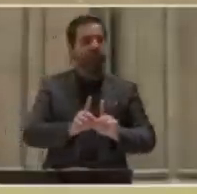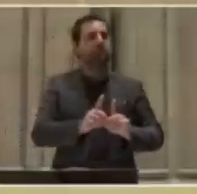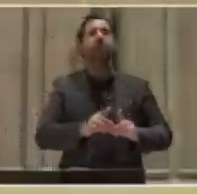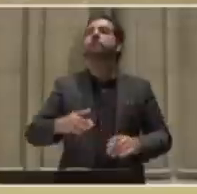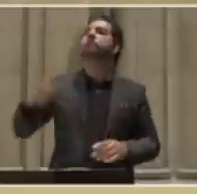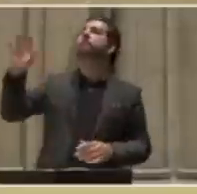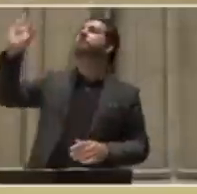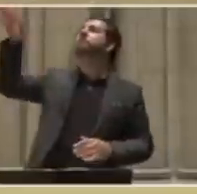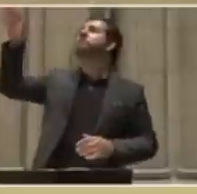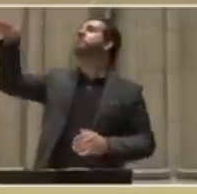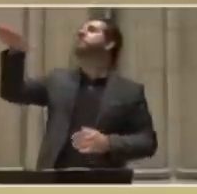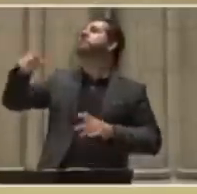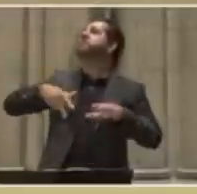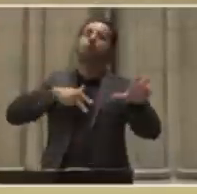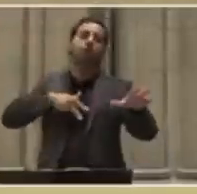Walk with me,